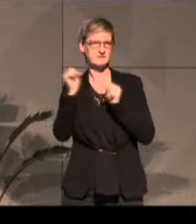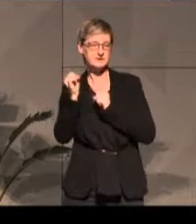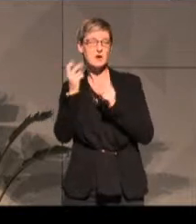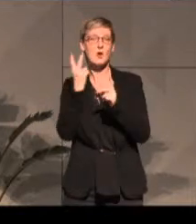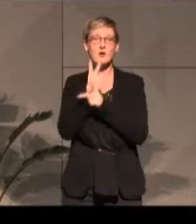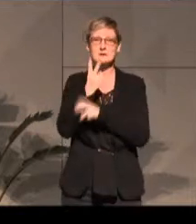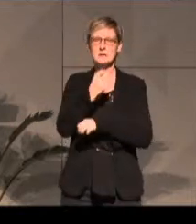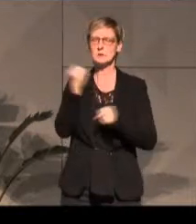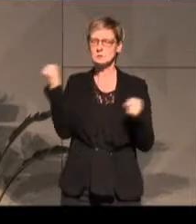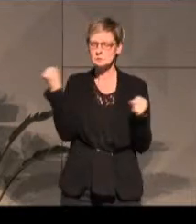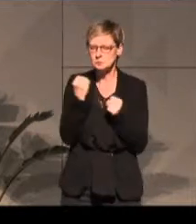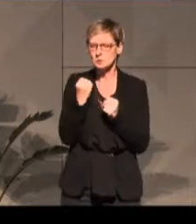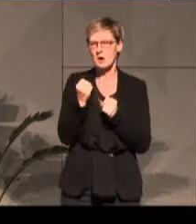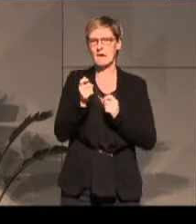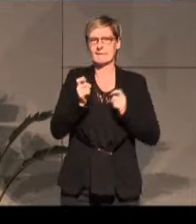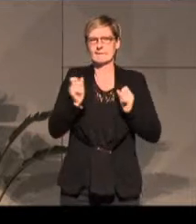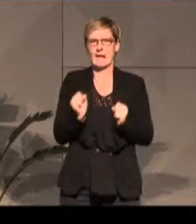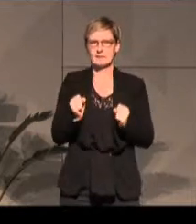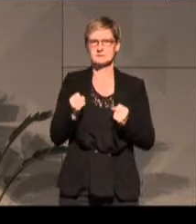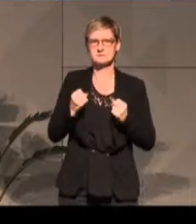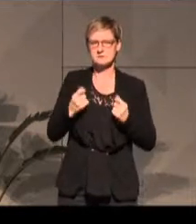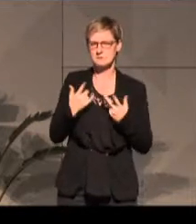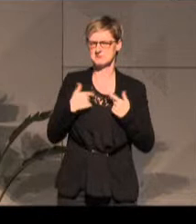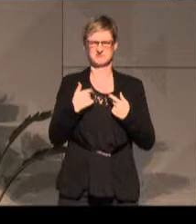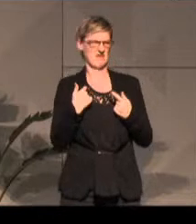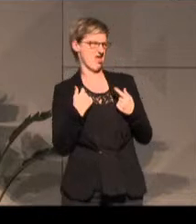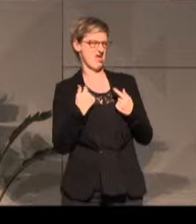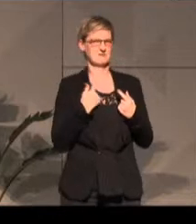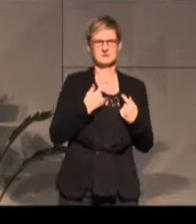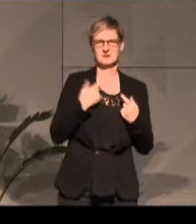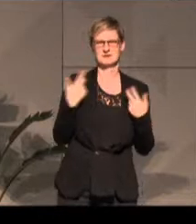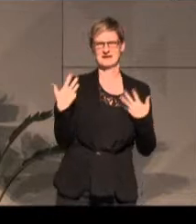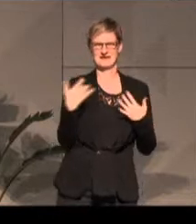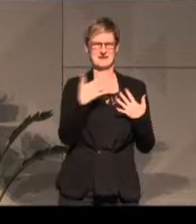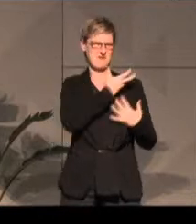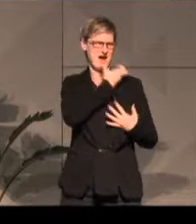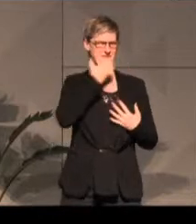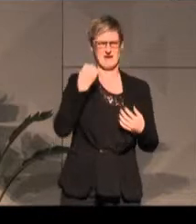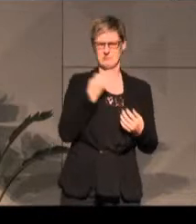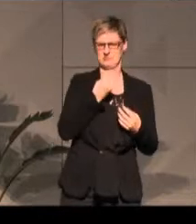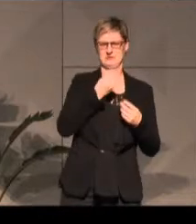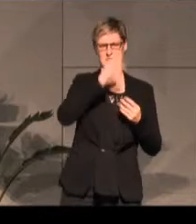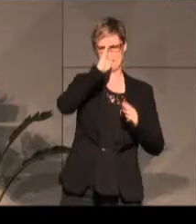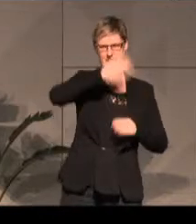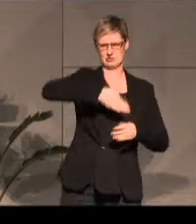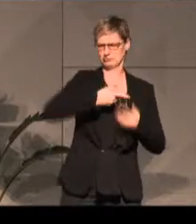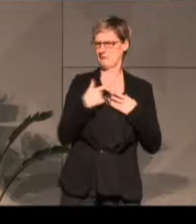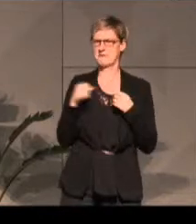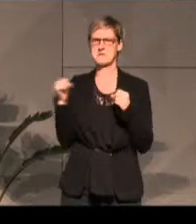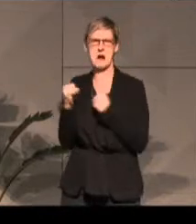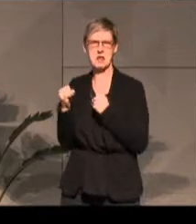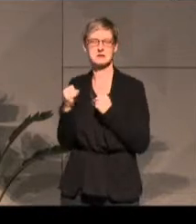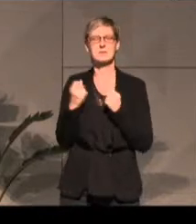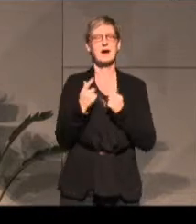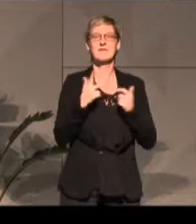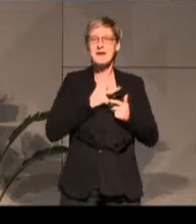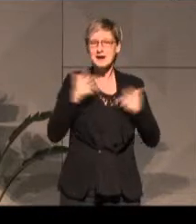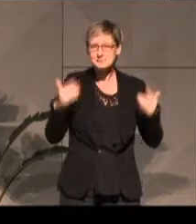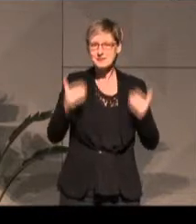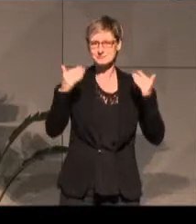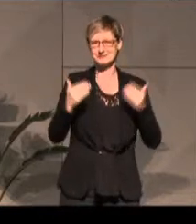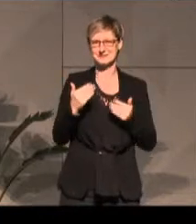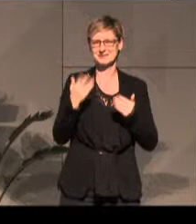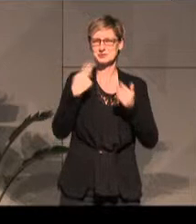to see in the second half of winter, and that get more intense. And then we wonder, well, climate warming, global warming, when it's so